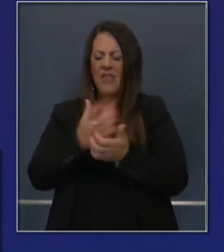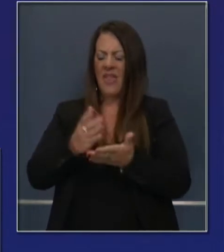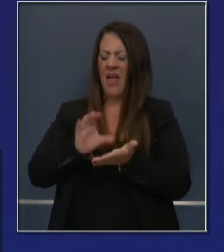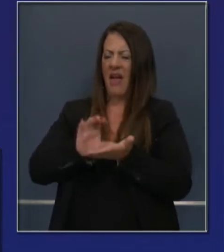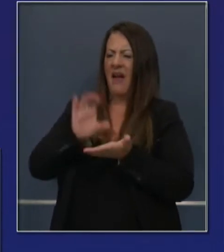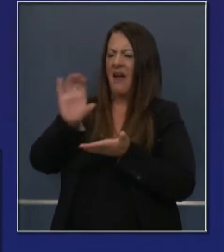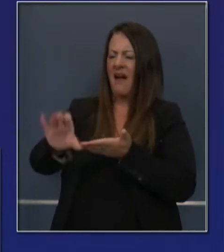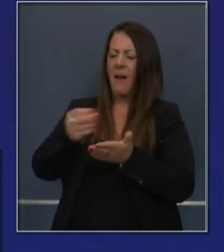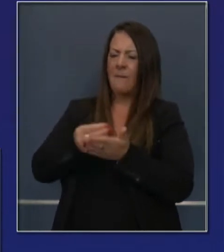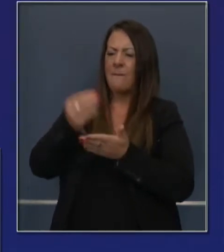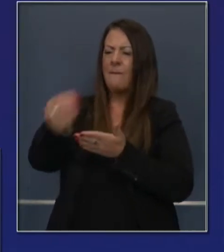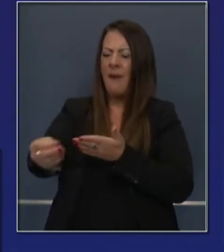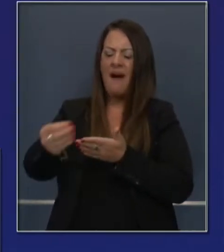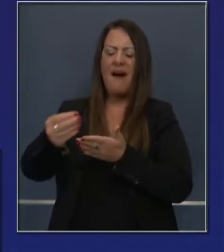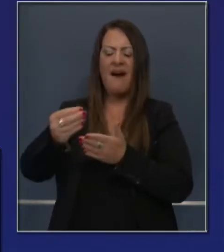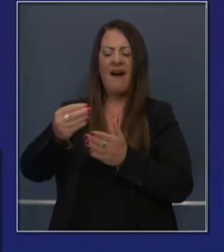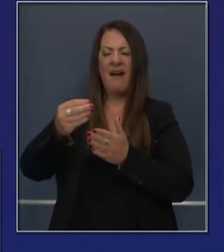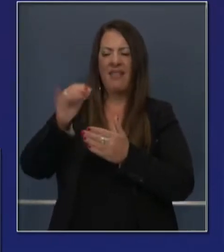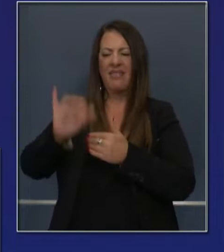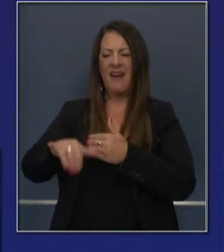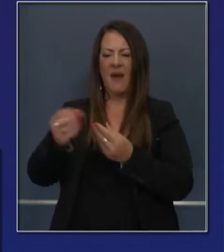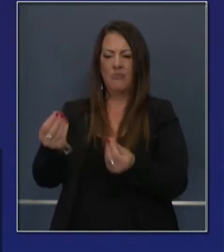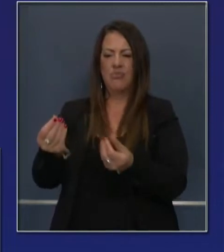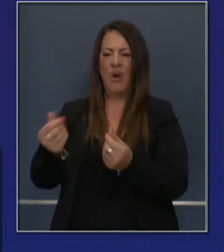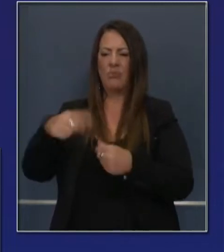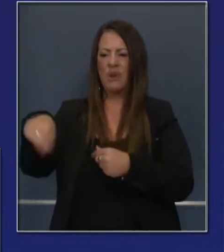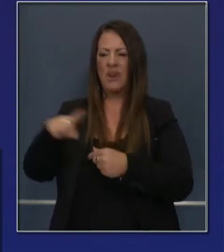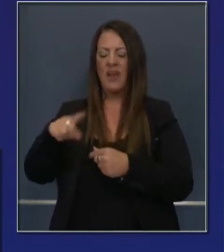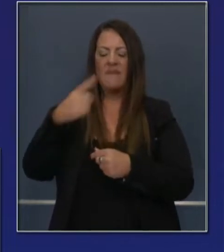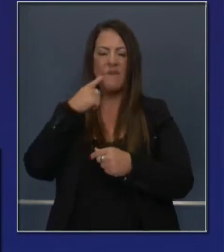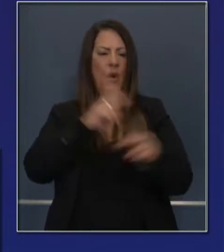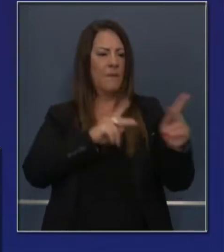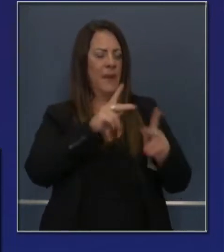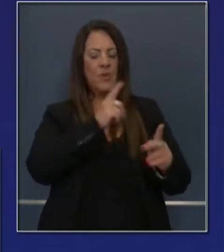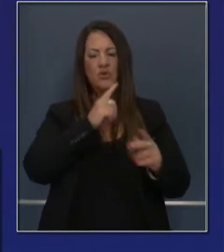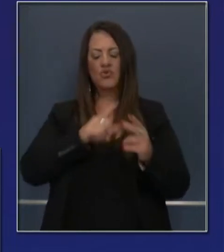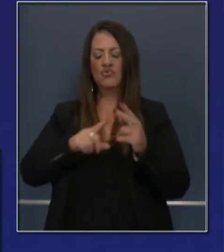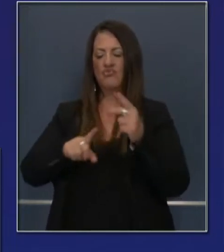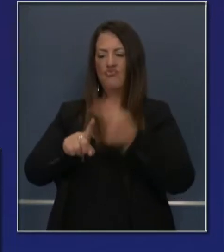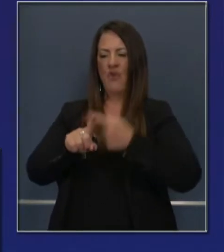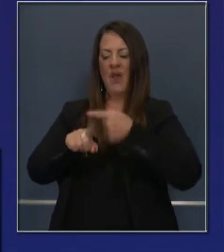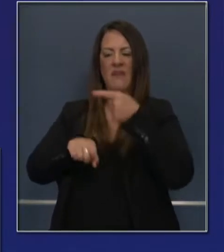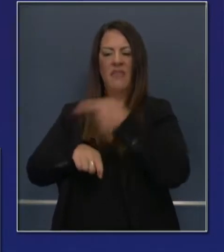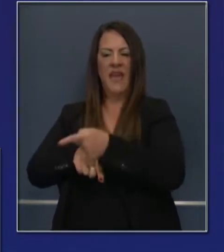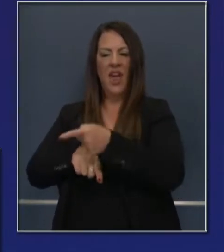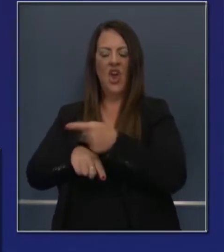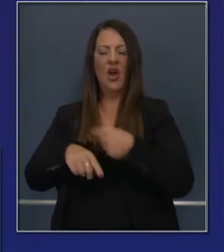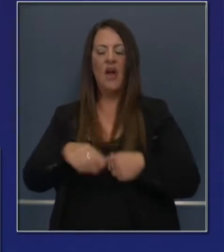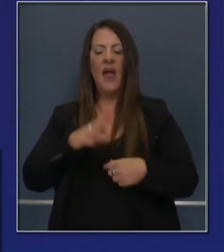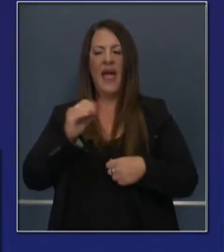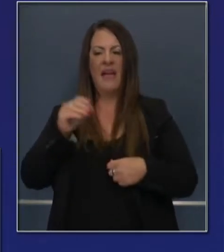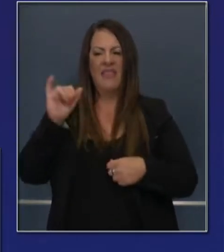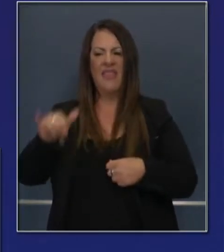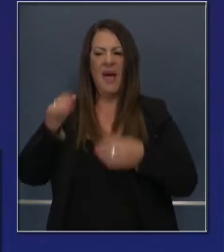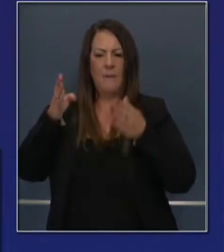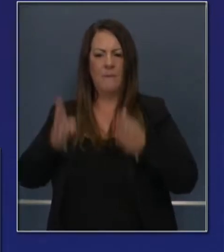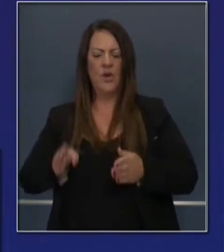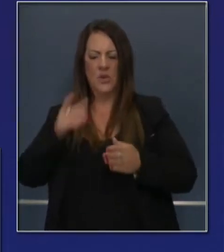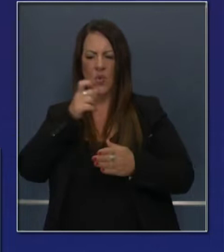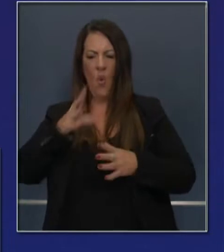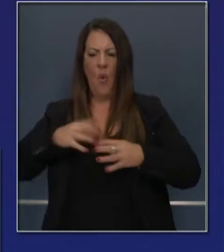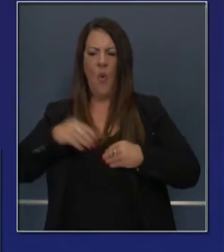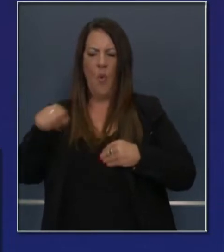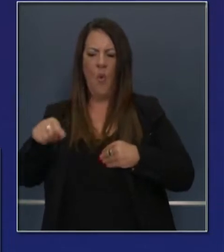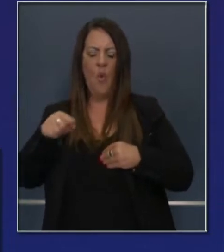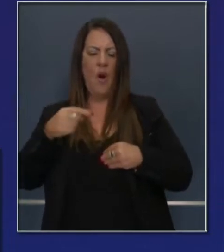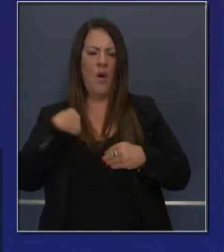a few rental units, and they have a mortgage that they took out, and they rely on you as a tenant to